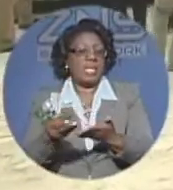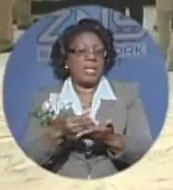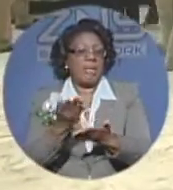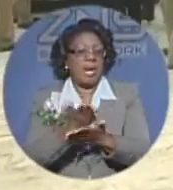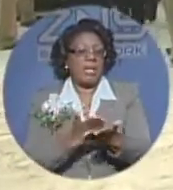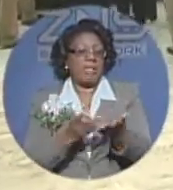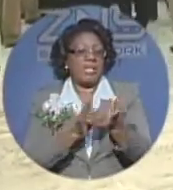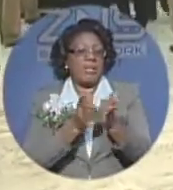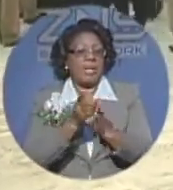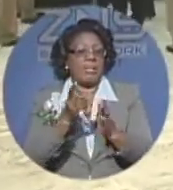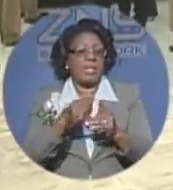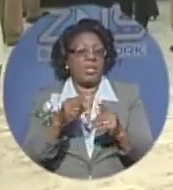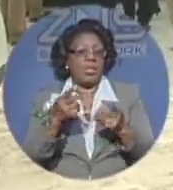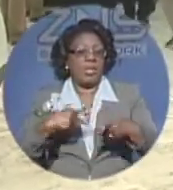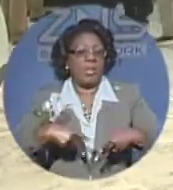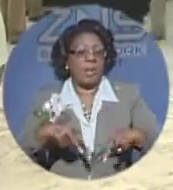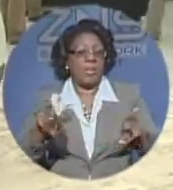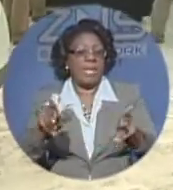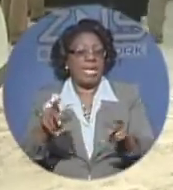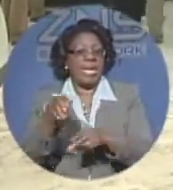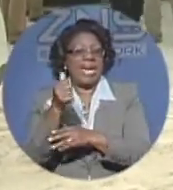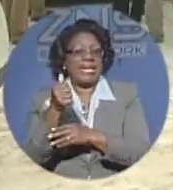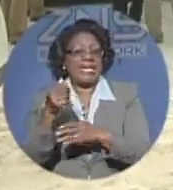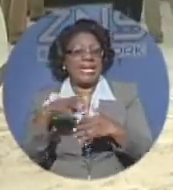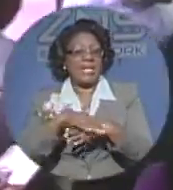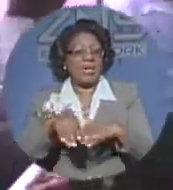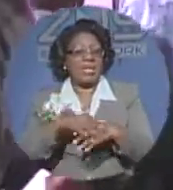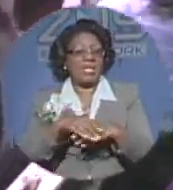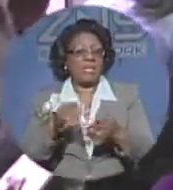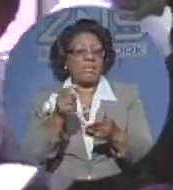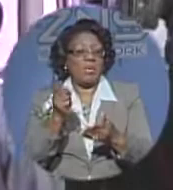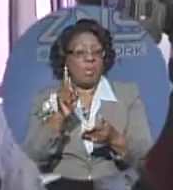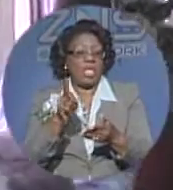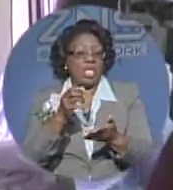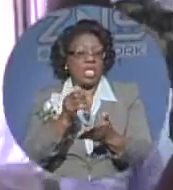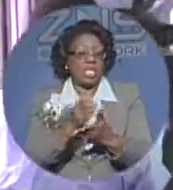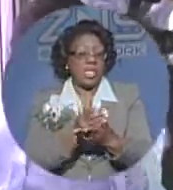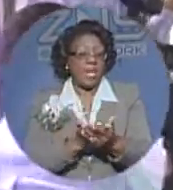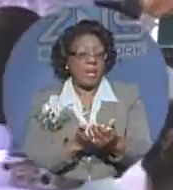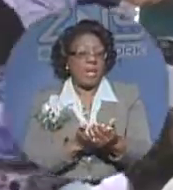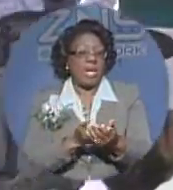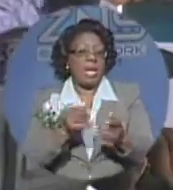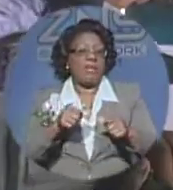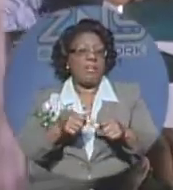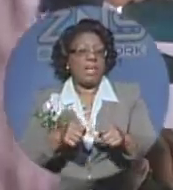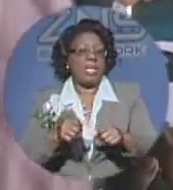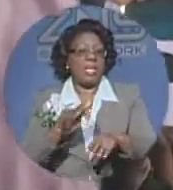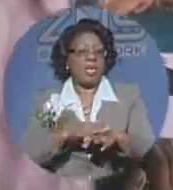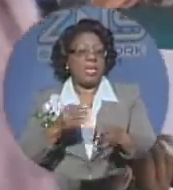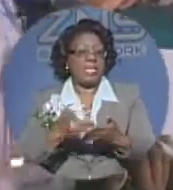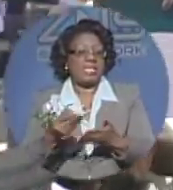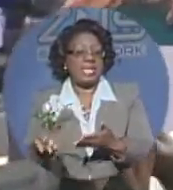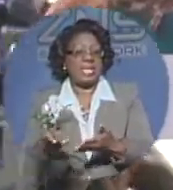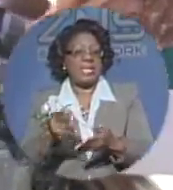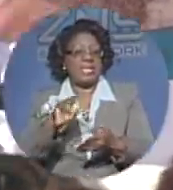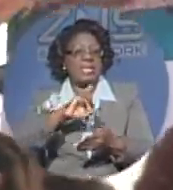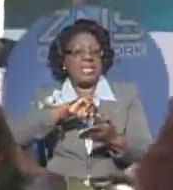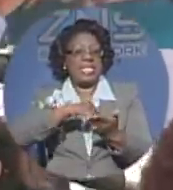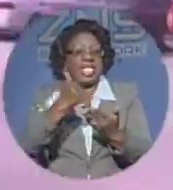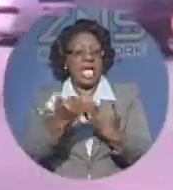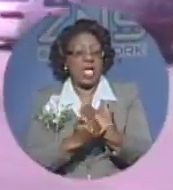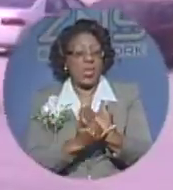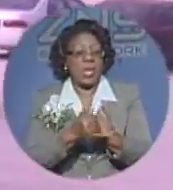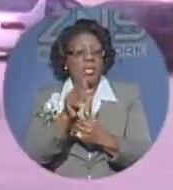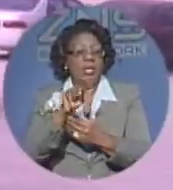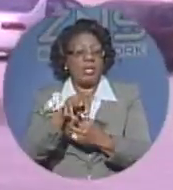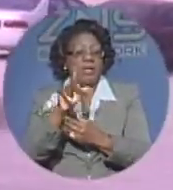public. At $10 per share, shares were made available on December 16th and will remain on sale until January 31st. A